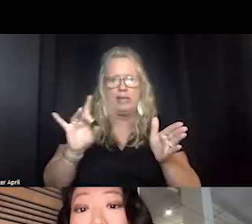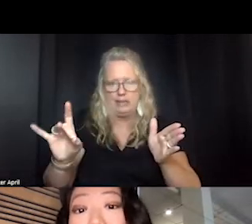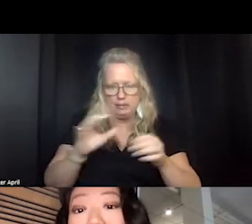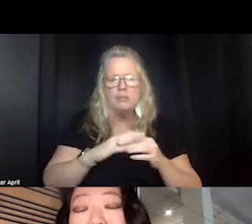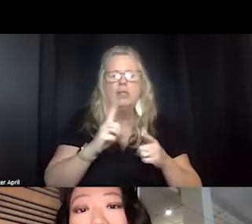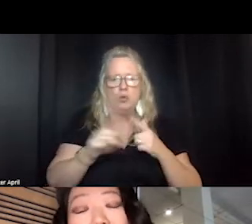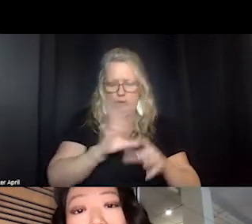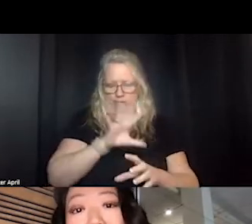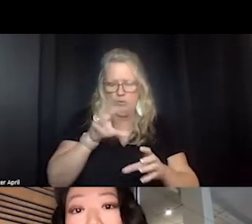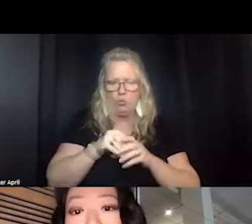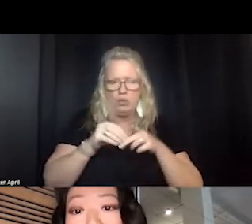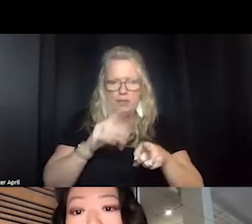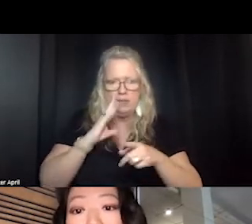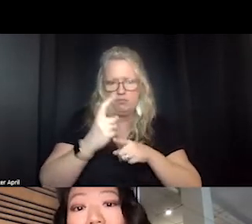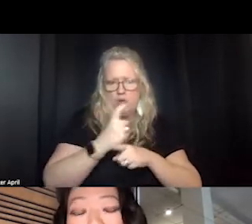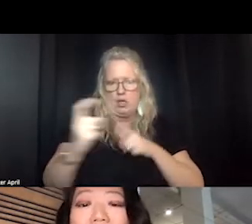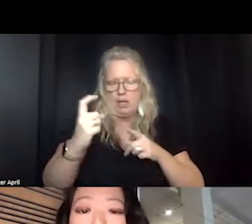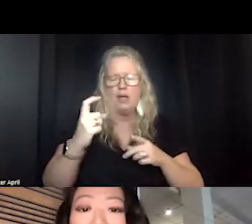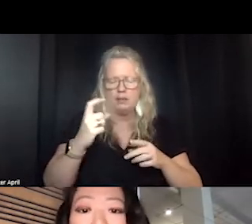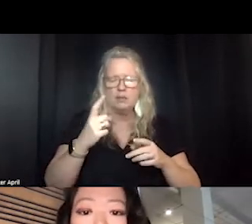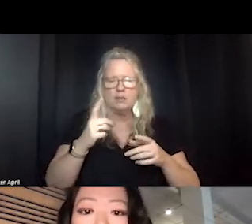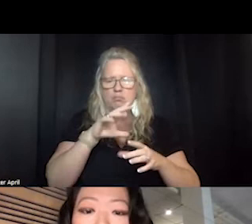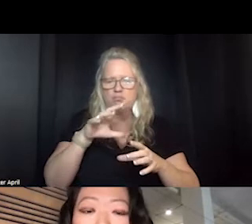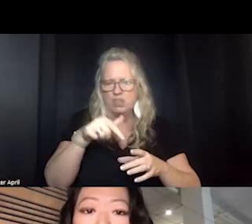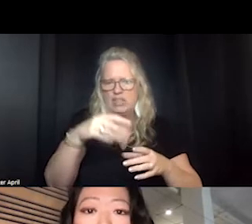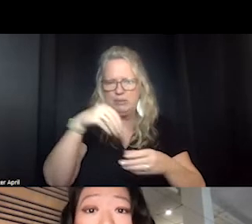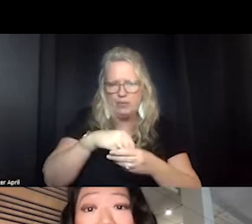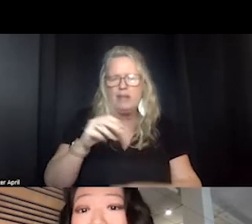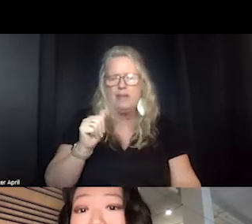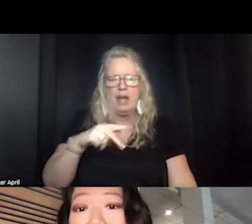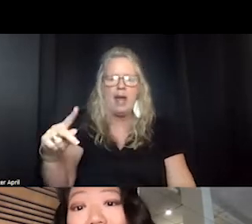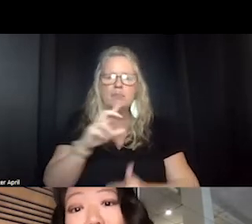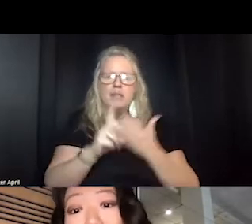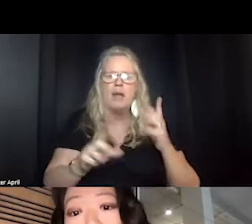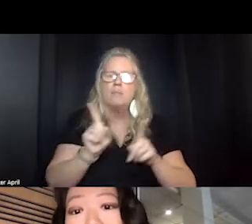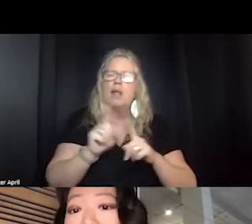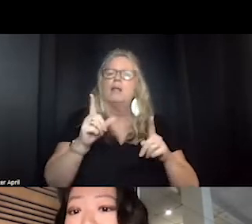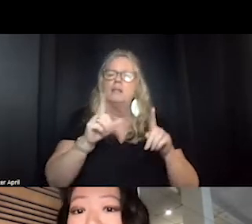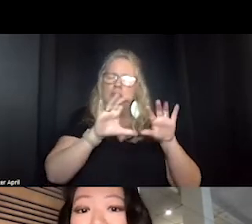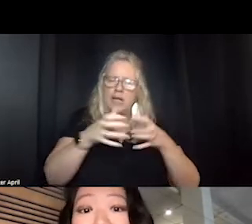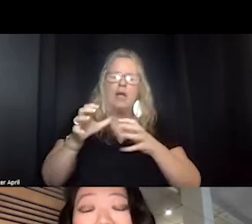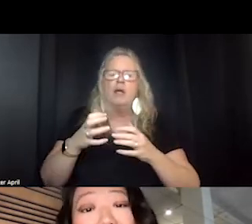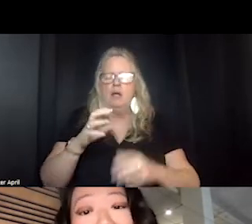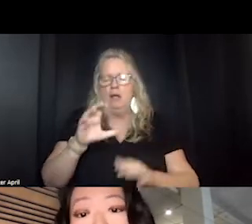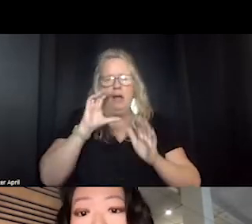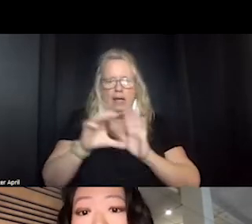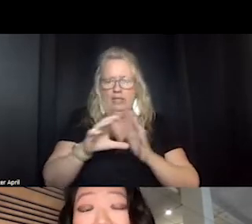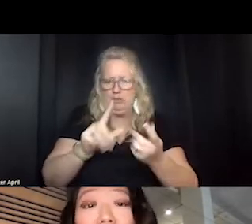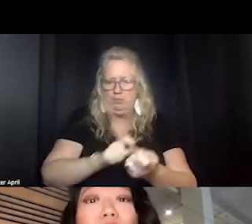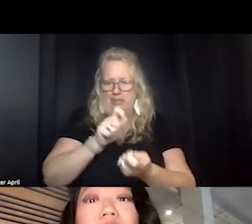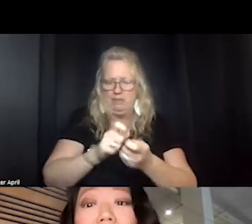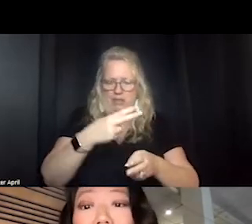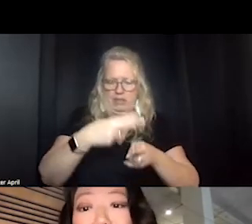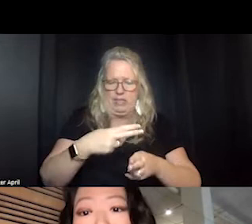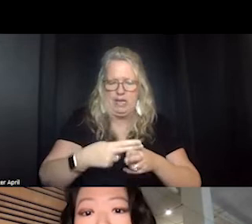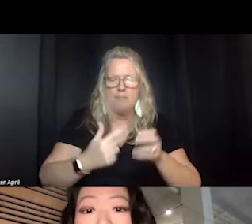We've incorporated this automatic routing within our app design. We've also designed categories, icons, and specific names for the